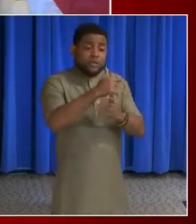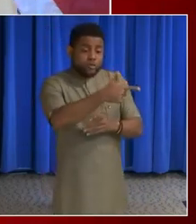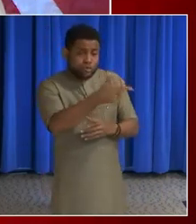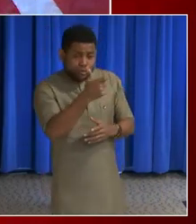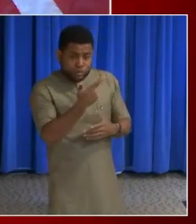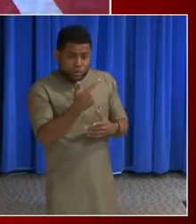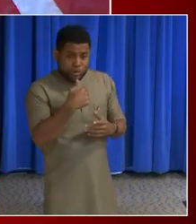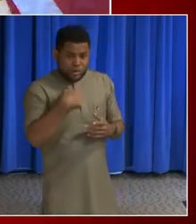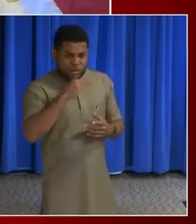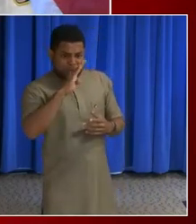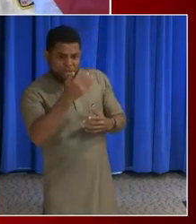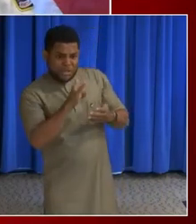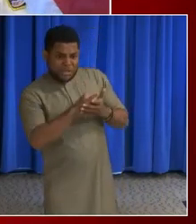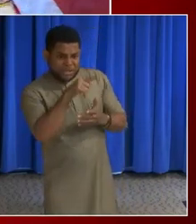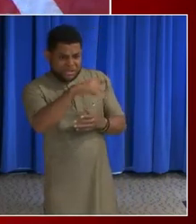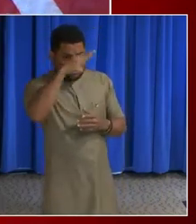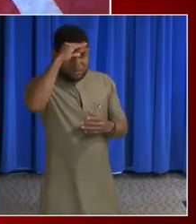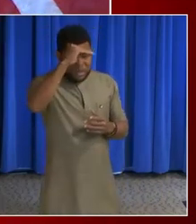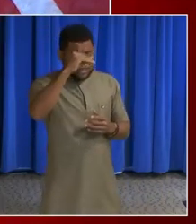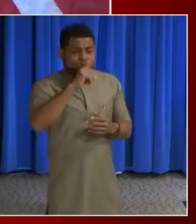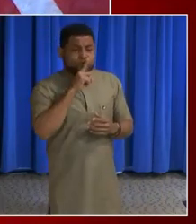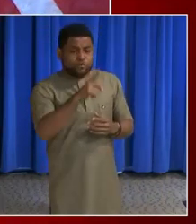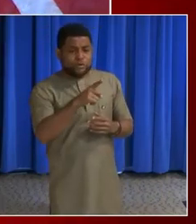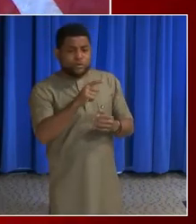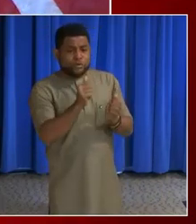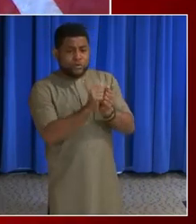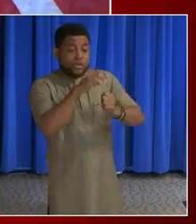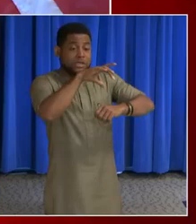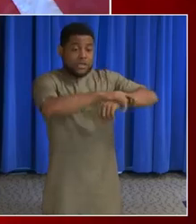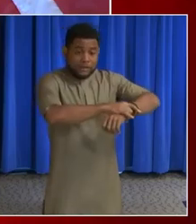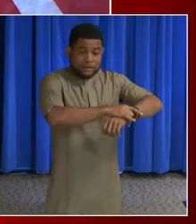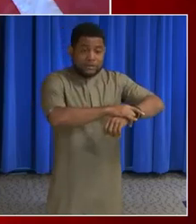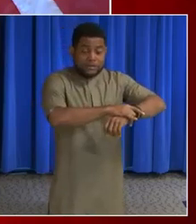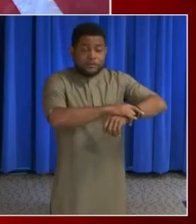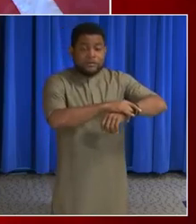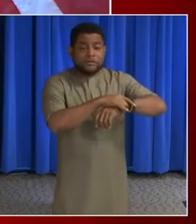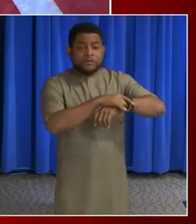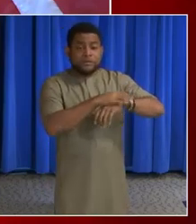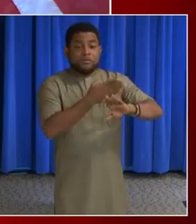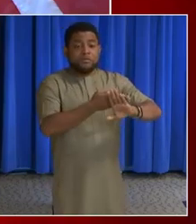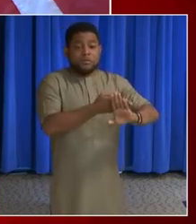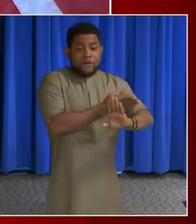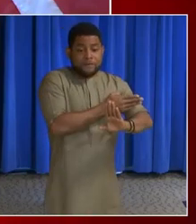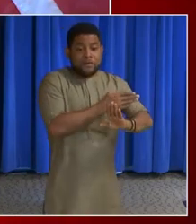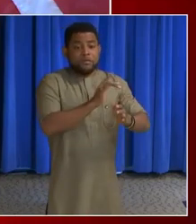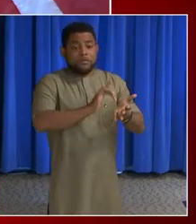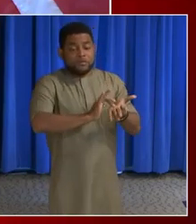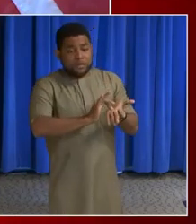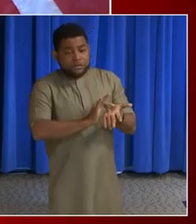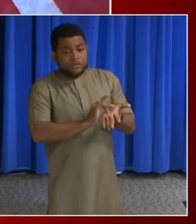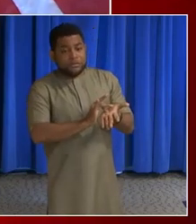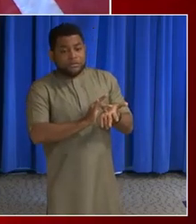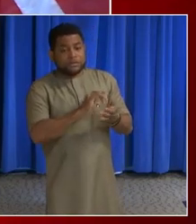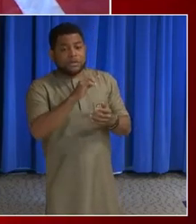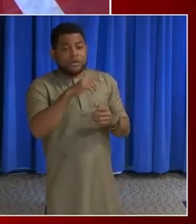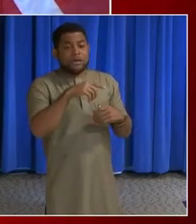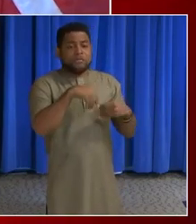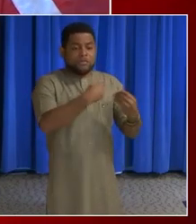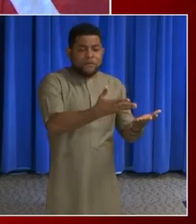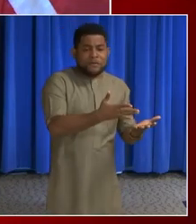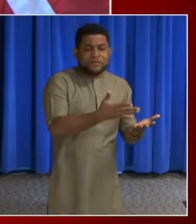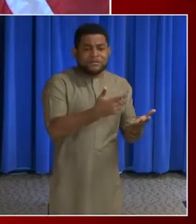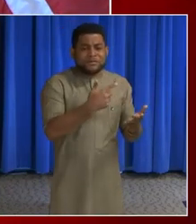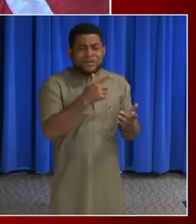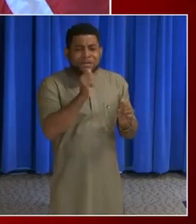that the man, Mr. Sherd, is handcuffed before medical aid is provided. Can you explain why that is, and is that proper